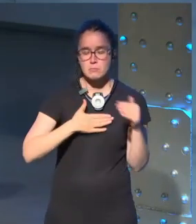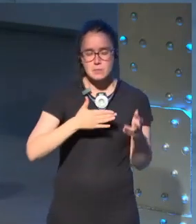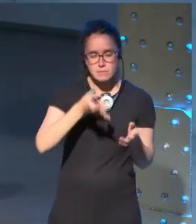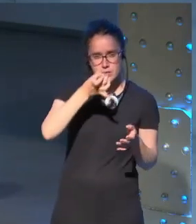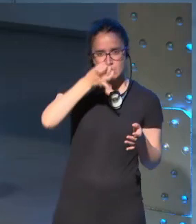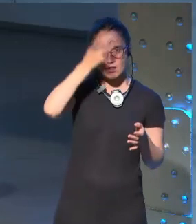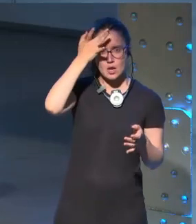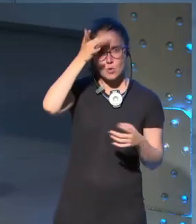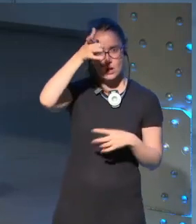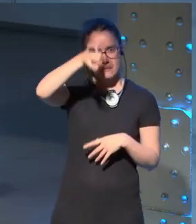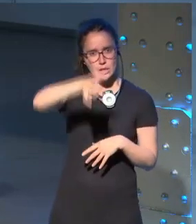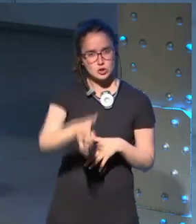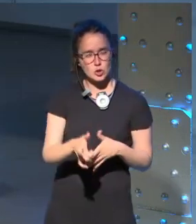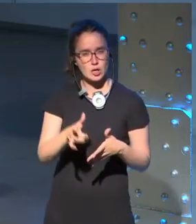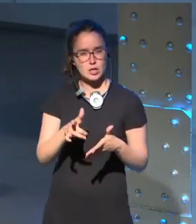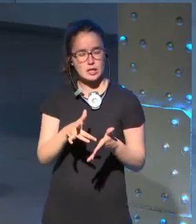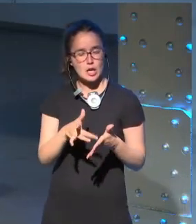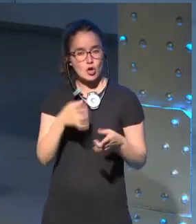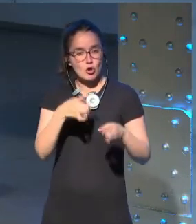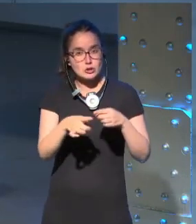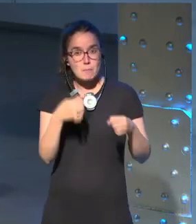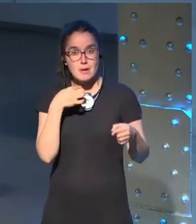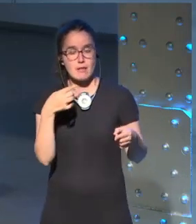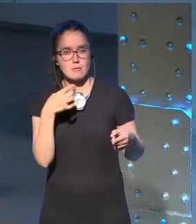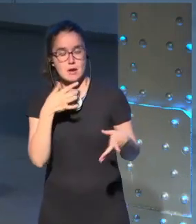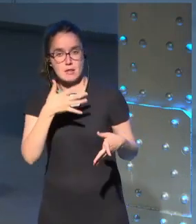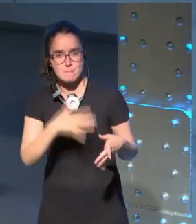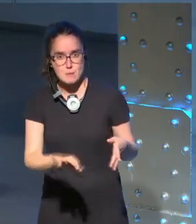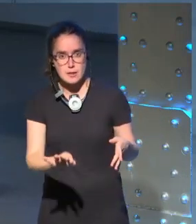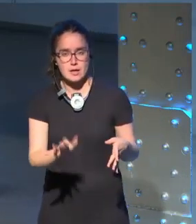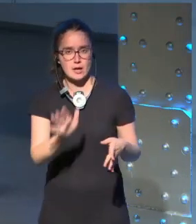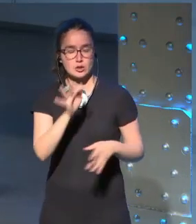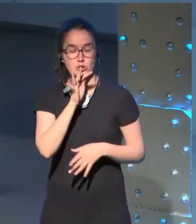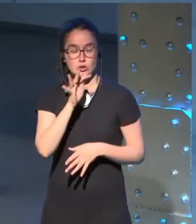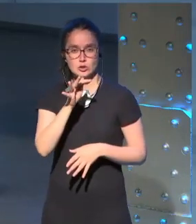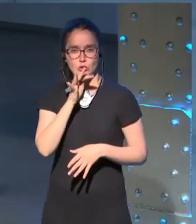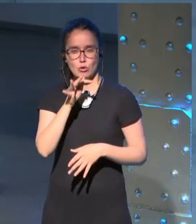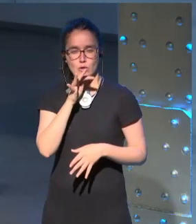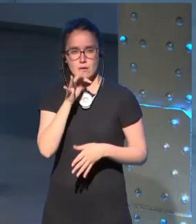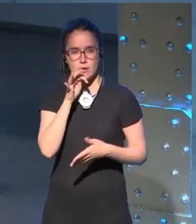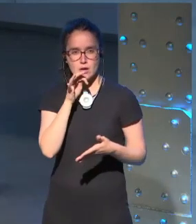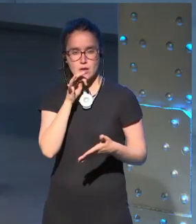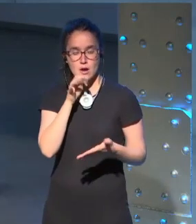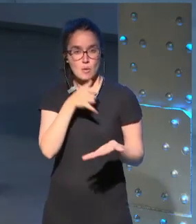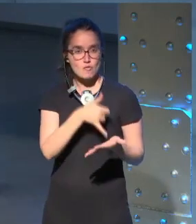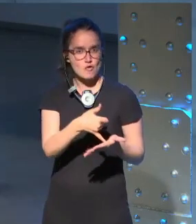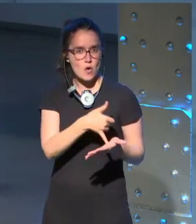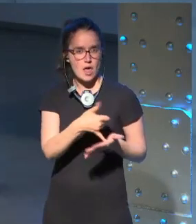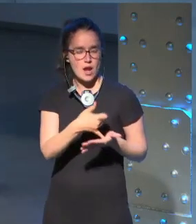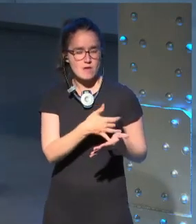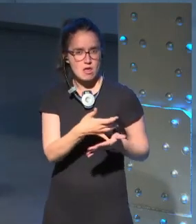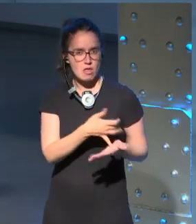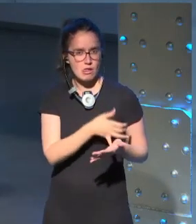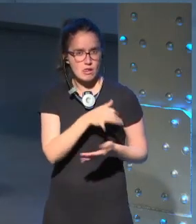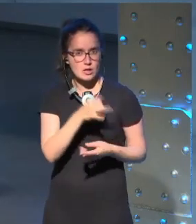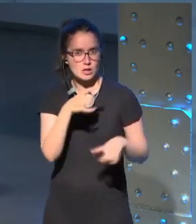lose, but had kind of vulnerabilities in his past life that, if they came up, could be a huge problem for